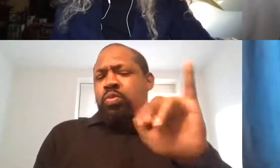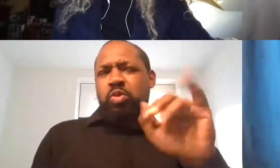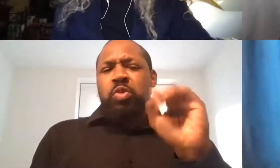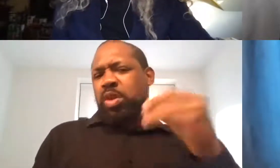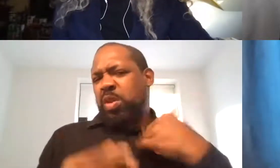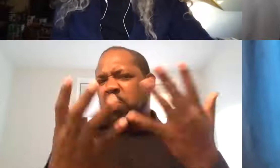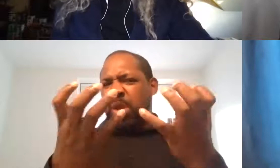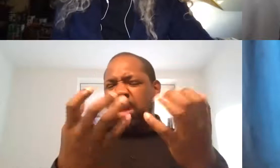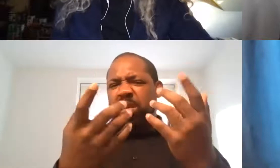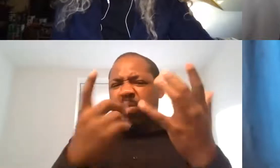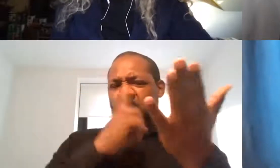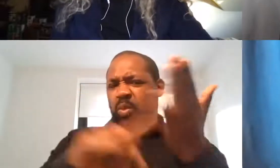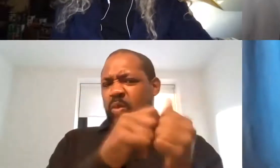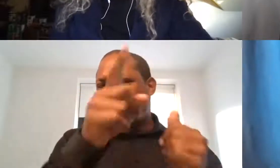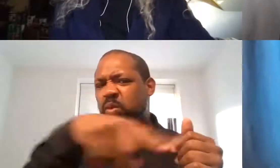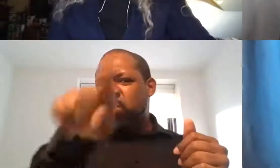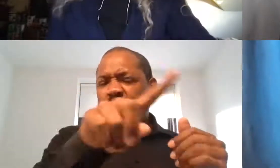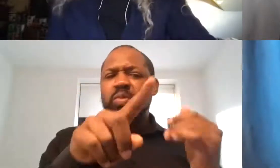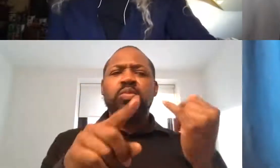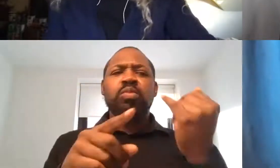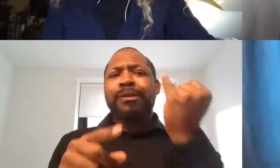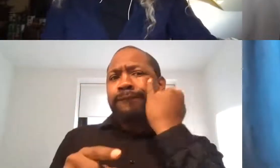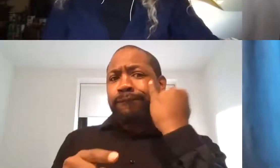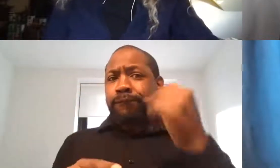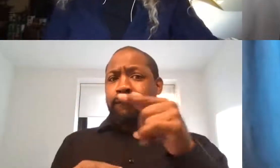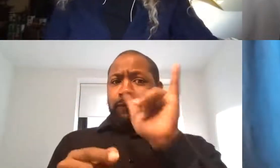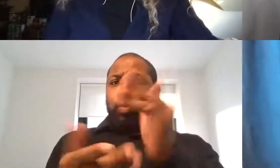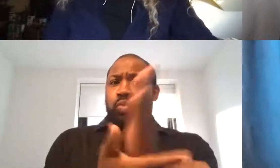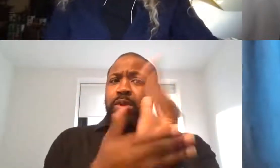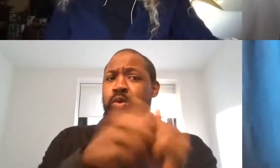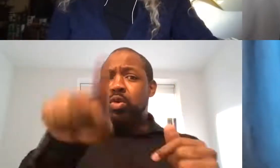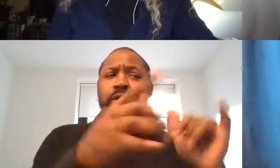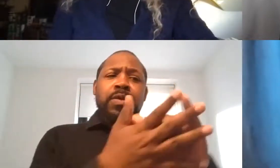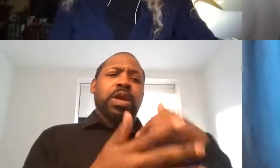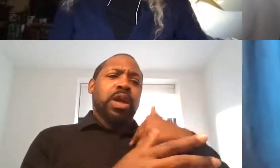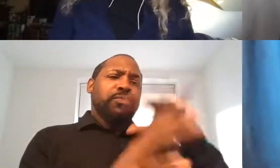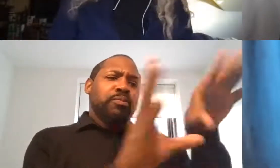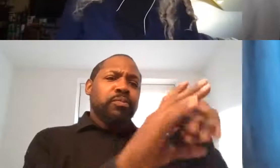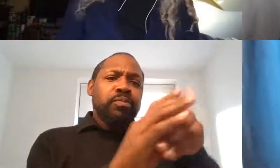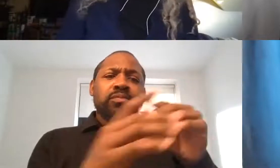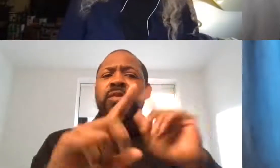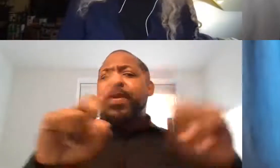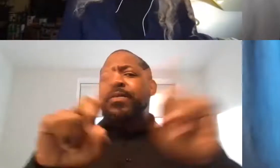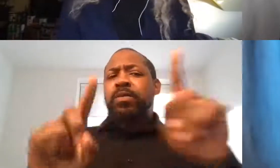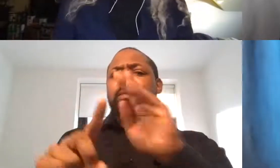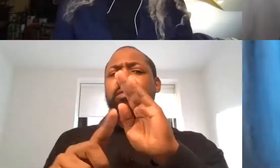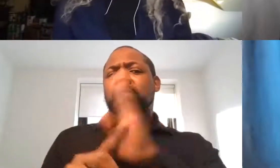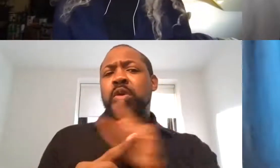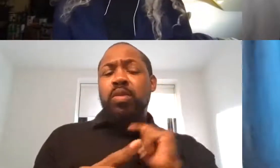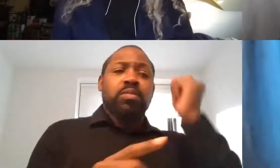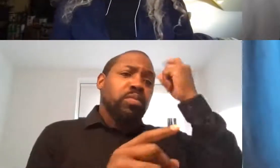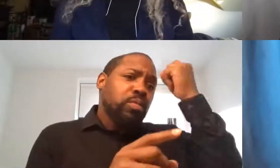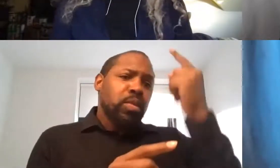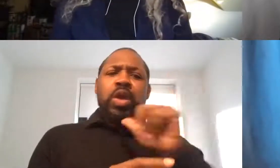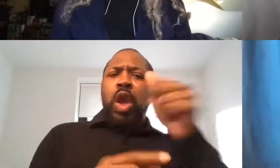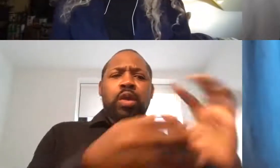board only. So this would be a first time, but I did want to check with you if it's okay with you if I join this